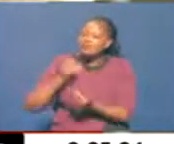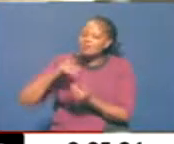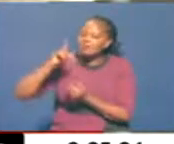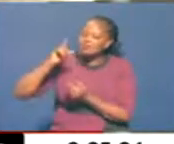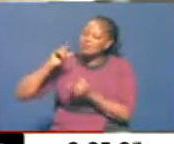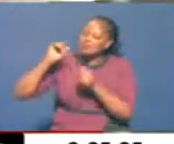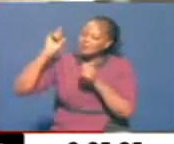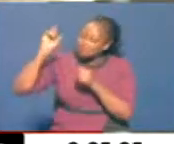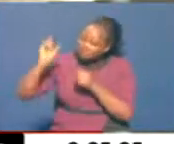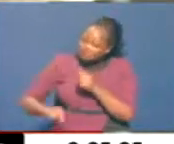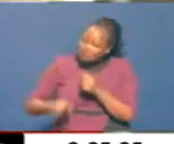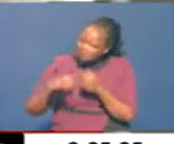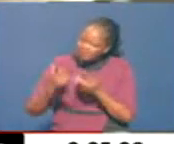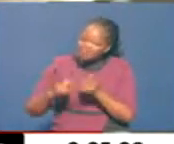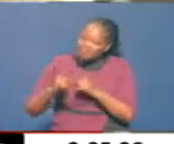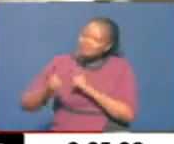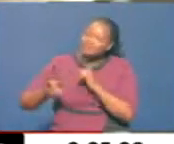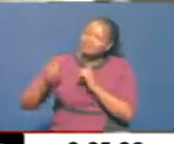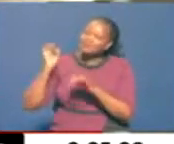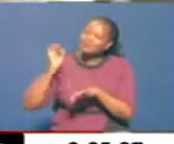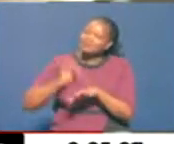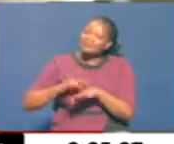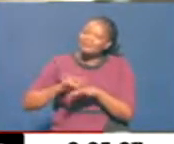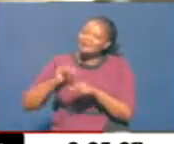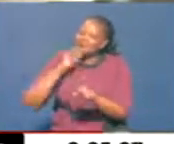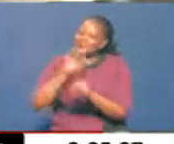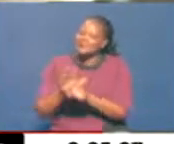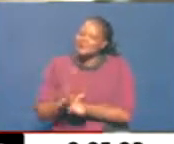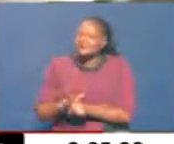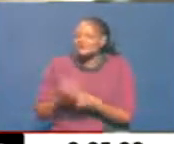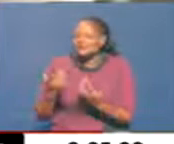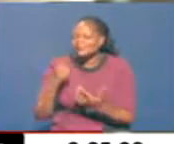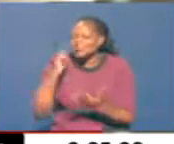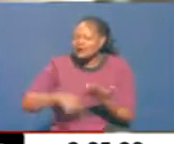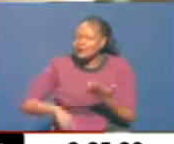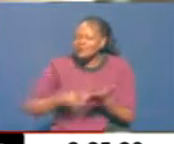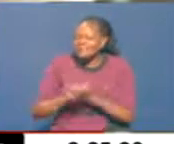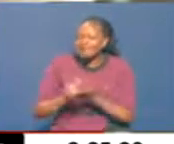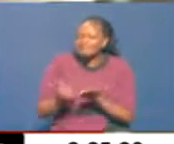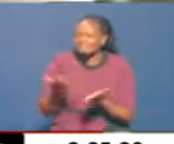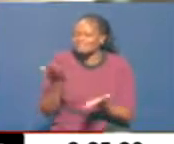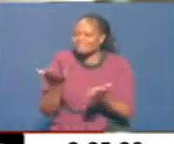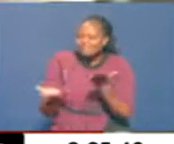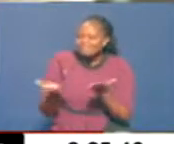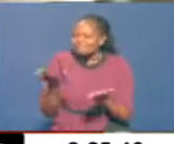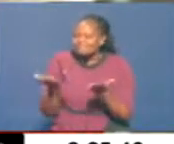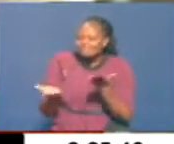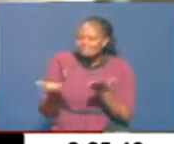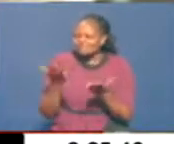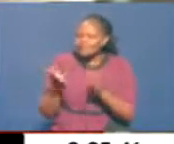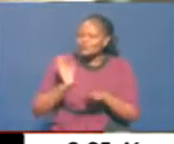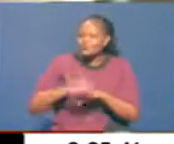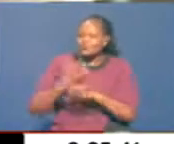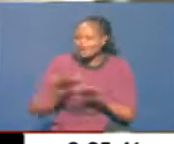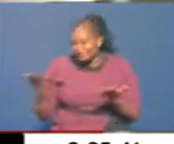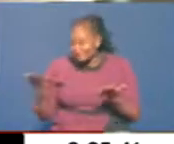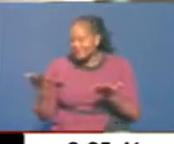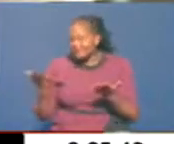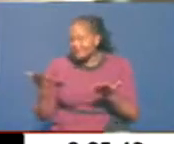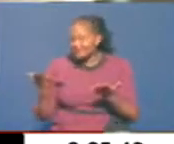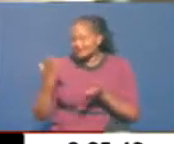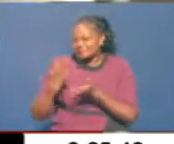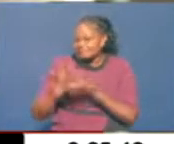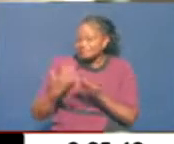journey been affected by COVID-19? And here I can tell you, it's a mixed bag of goodies. Some, elements